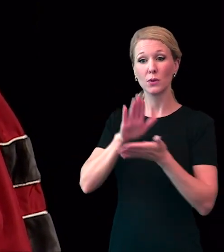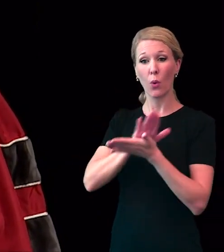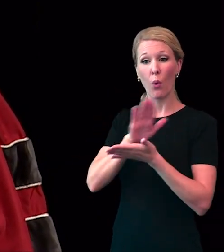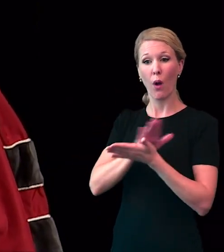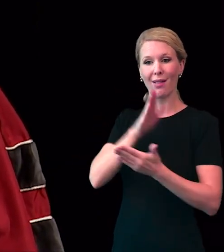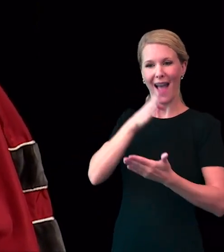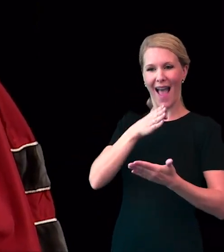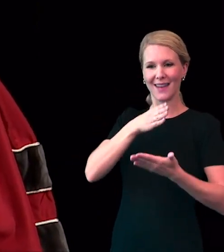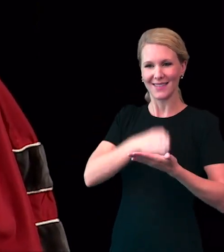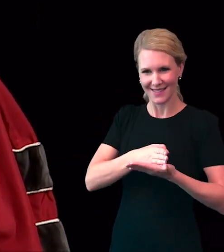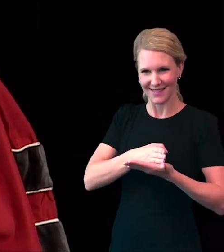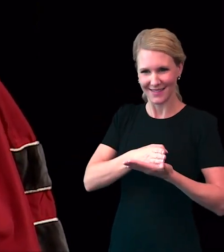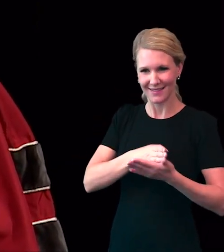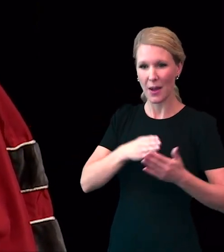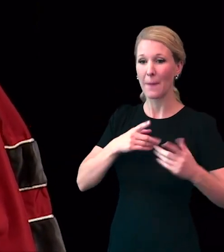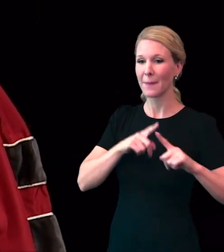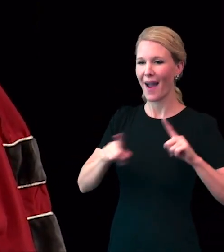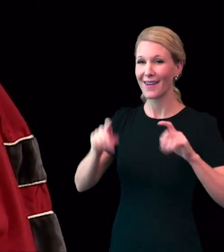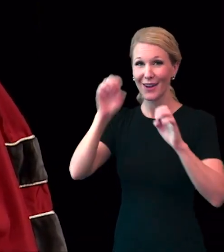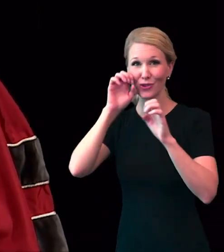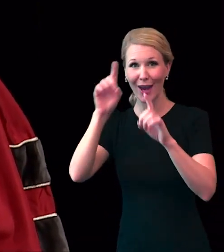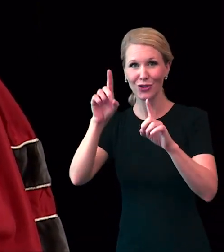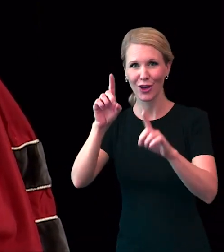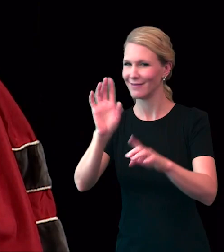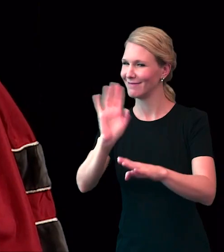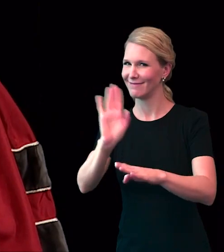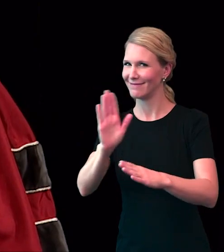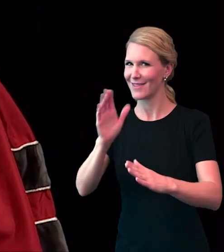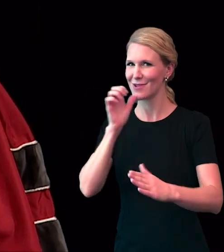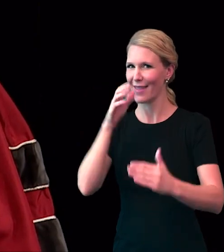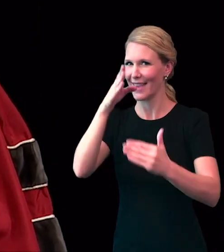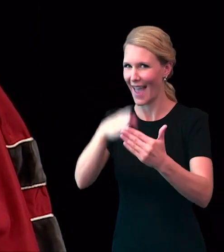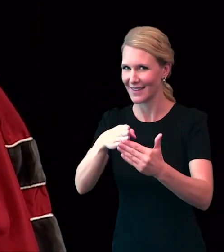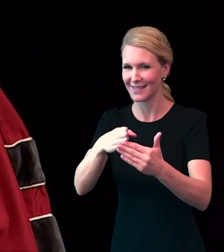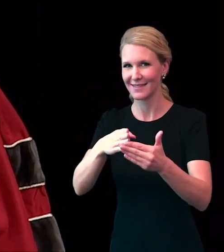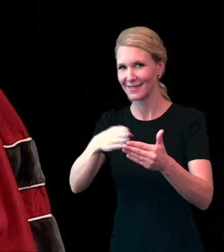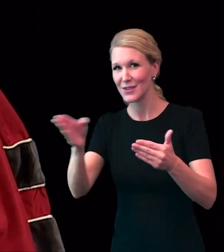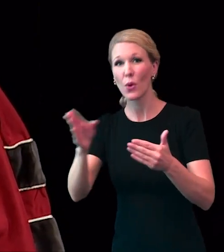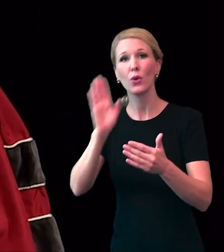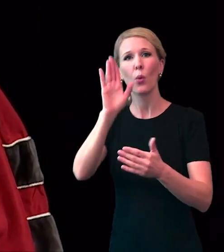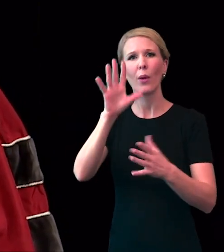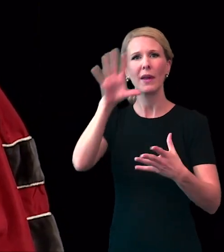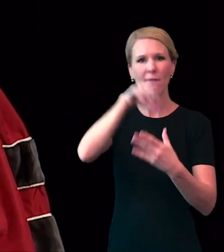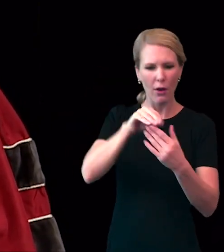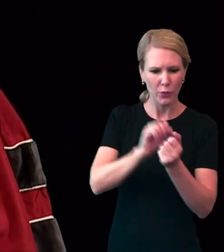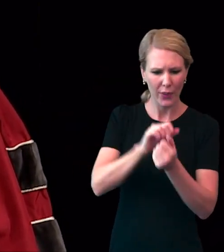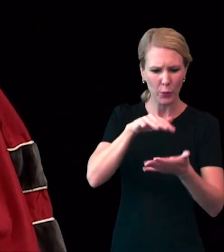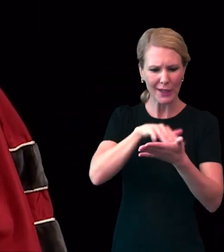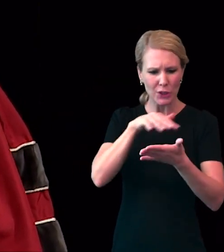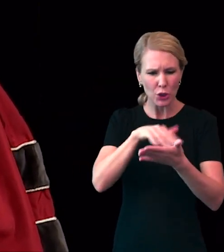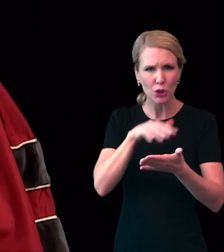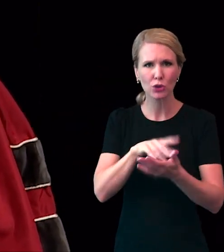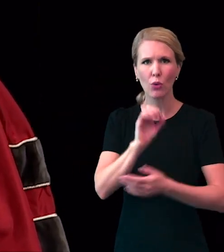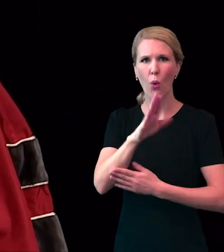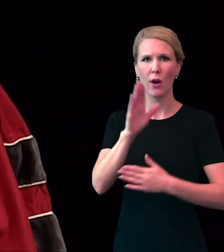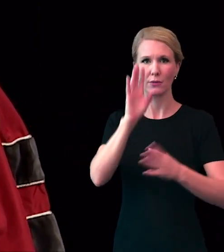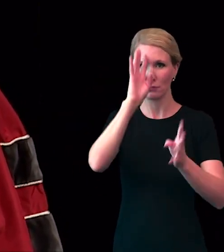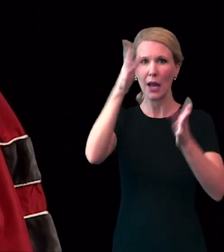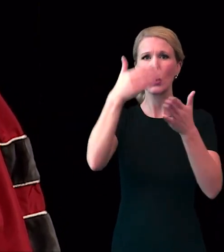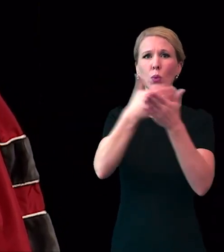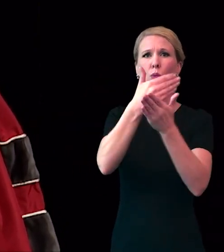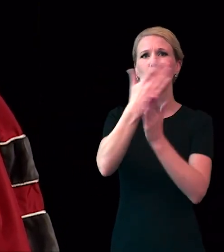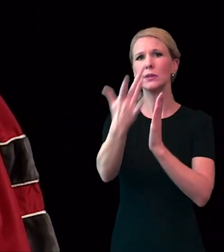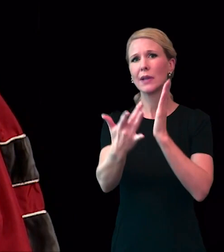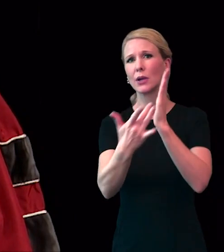do not let this be the end of your education. Moving forward, you'll go on to guide cutting-edge research, you'll advance life-saving technology, you will fight for